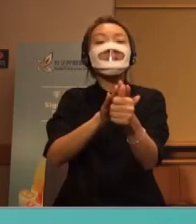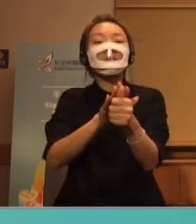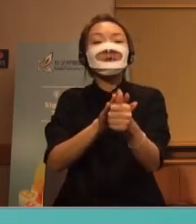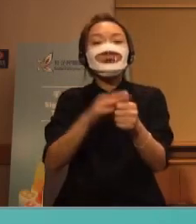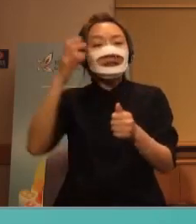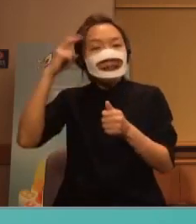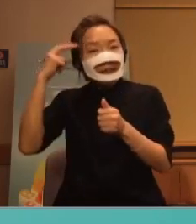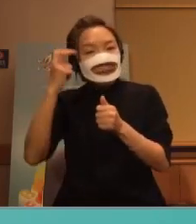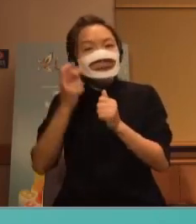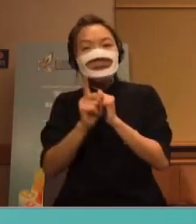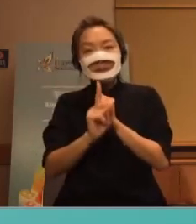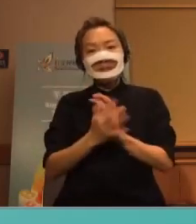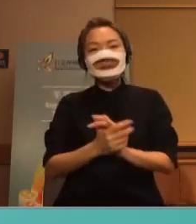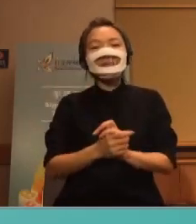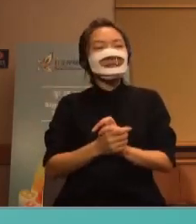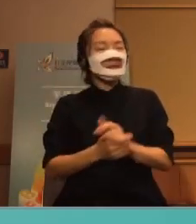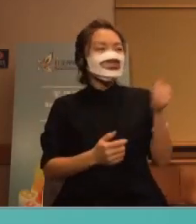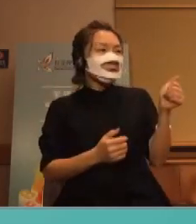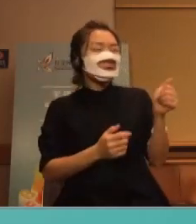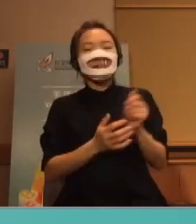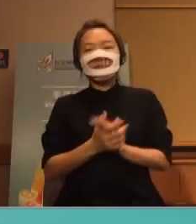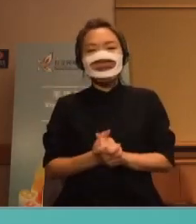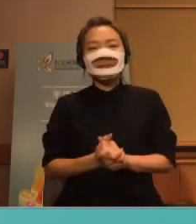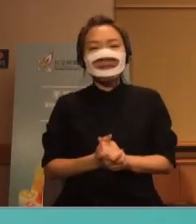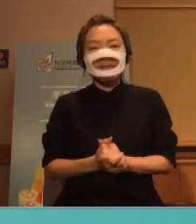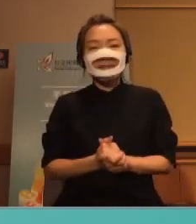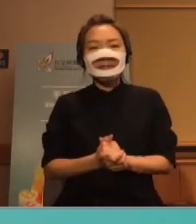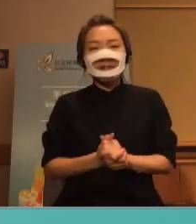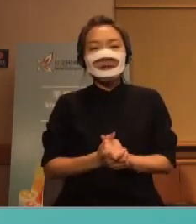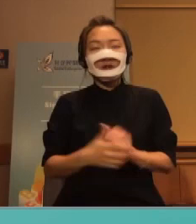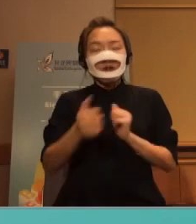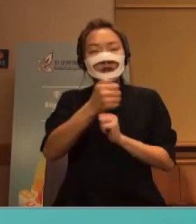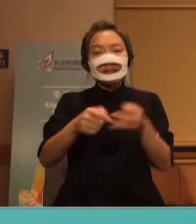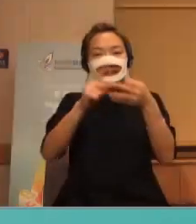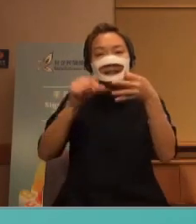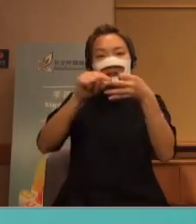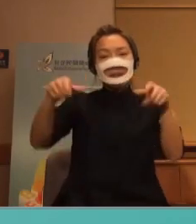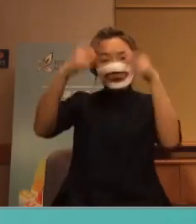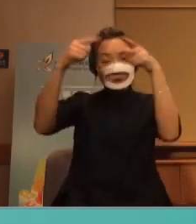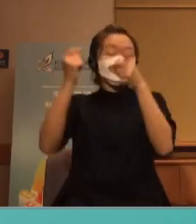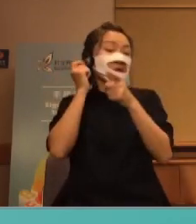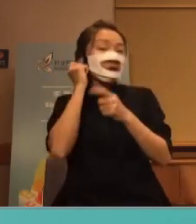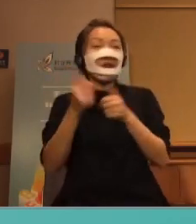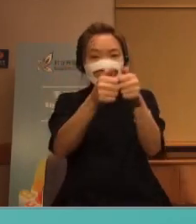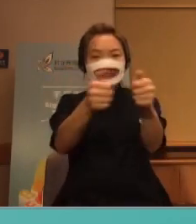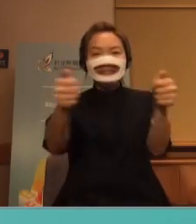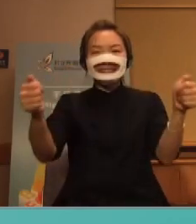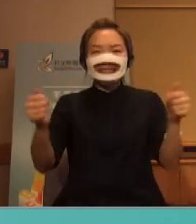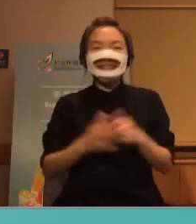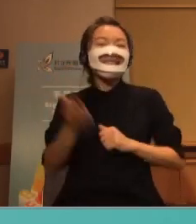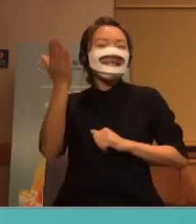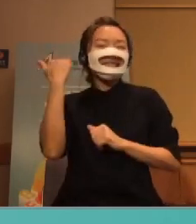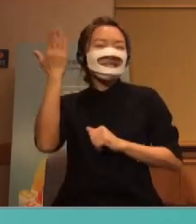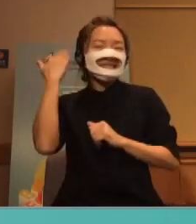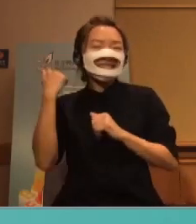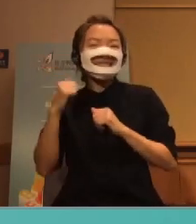Thank you, Dorothy, and also thank you, Louis. I think that was a very clear and quite authentic experience. I'll definitely go and support